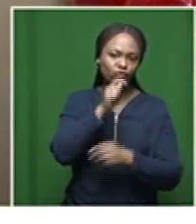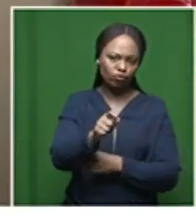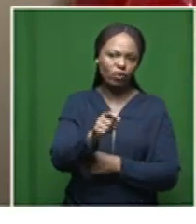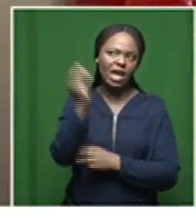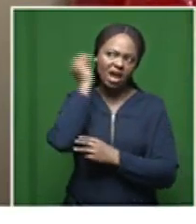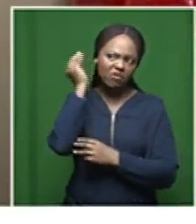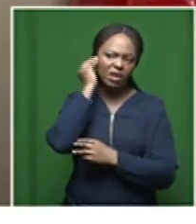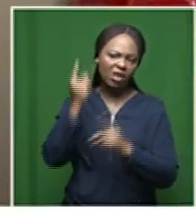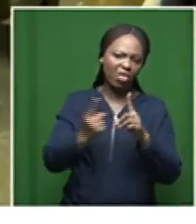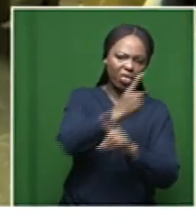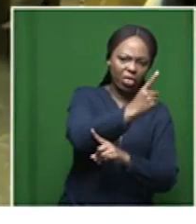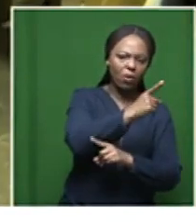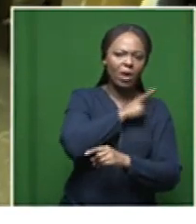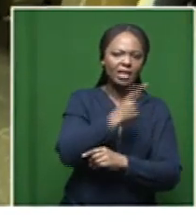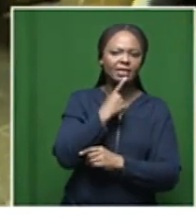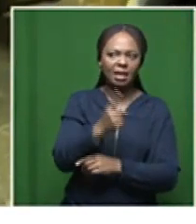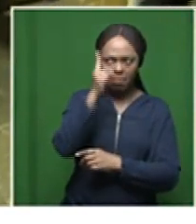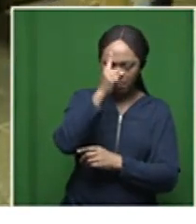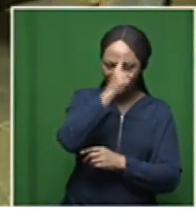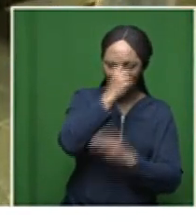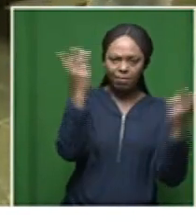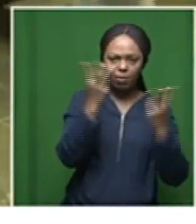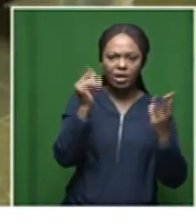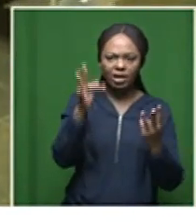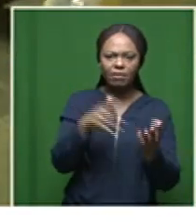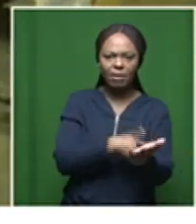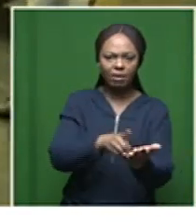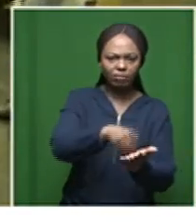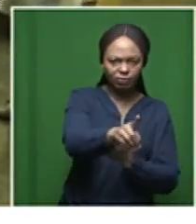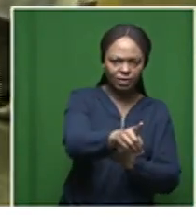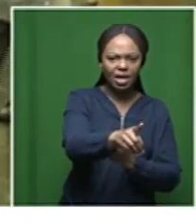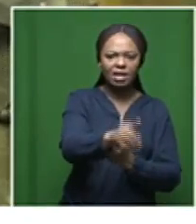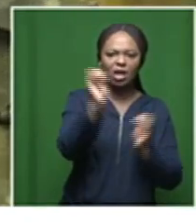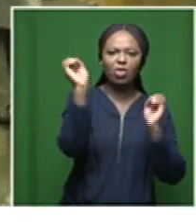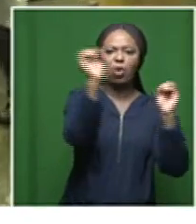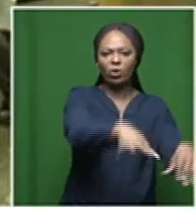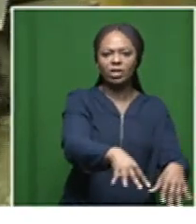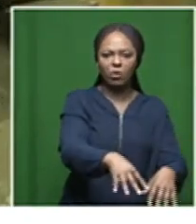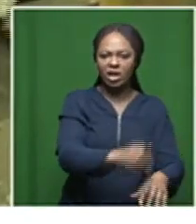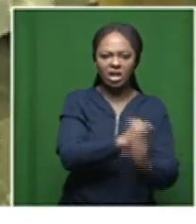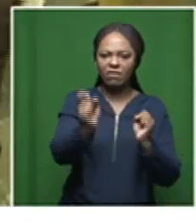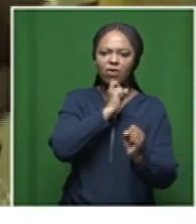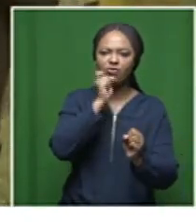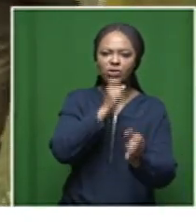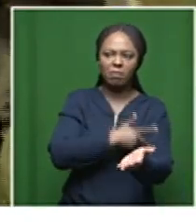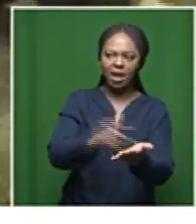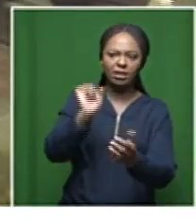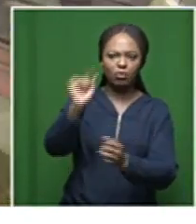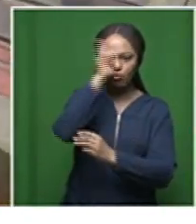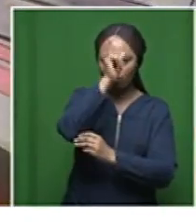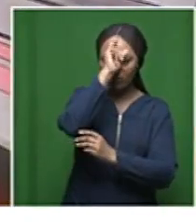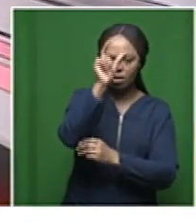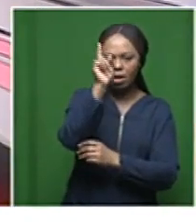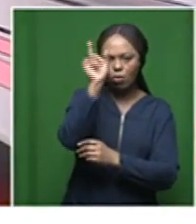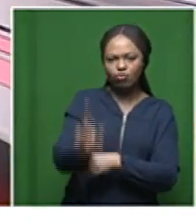that when black people donate, they throw their blood away, they don't use it. Oh my. So All right. I think those are the kind of the things that they need to